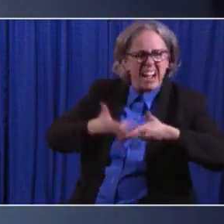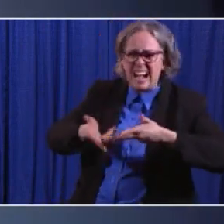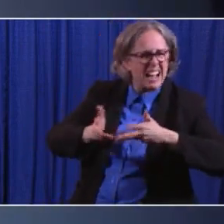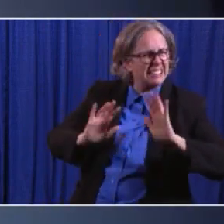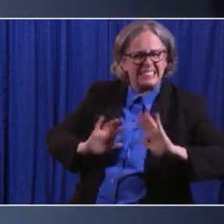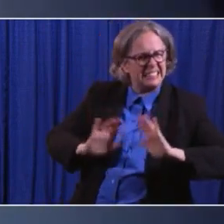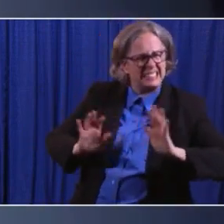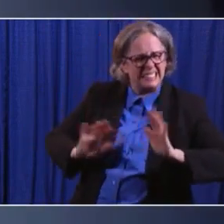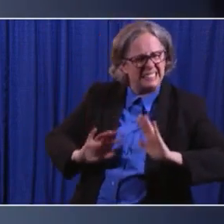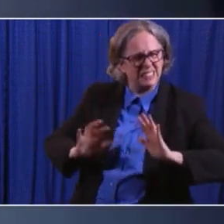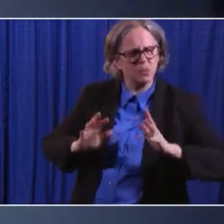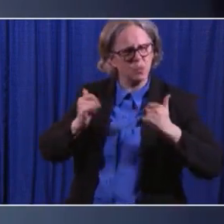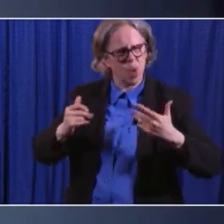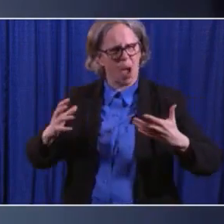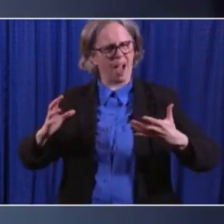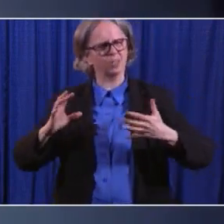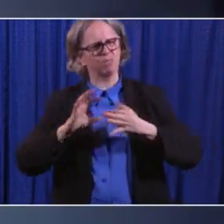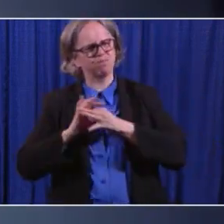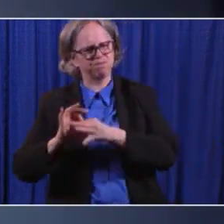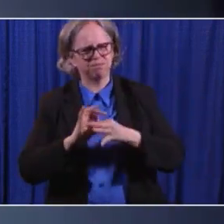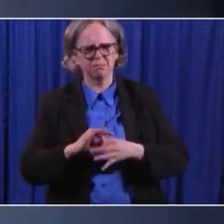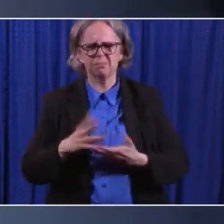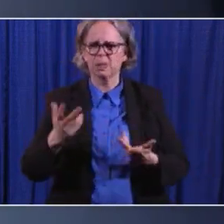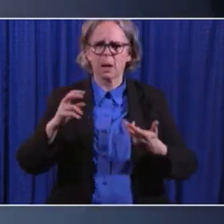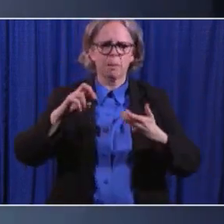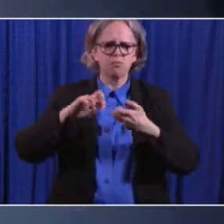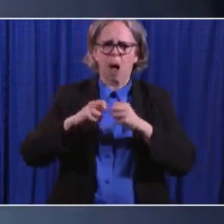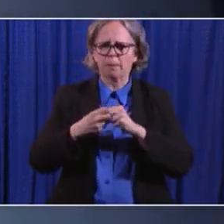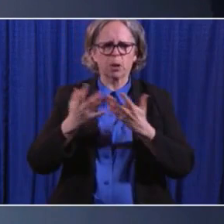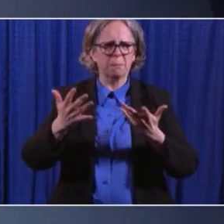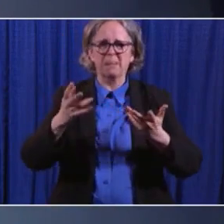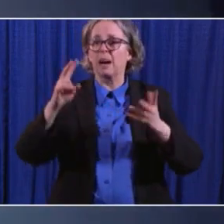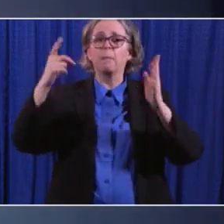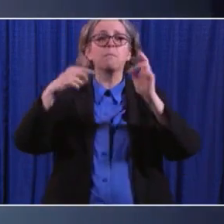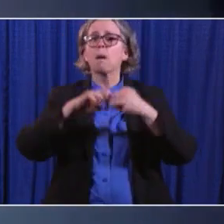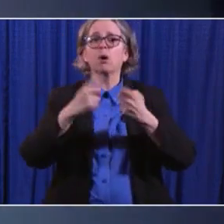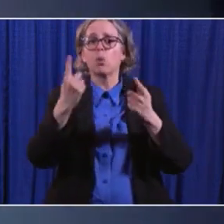not only aggression toward others, but aggression toward themselves.